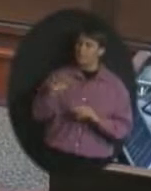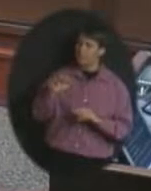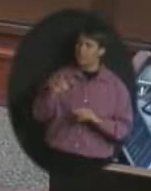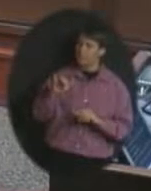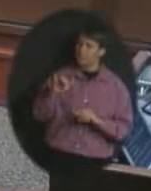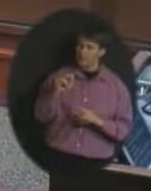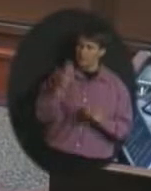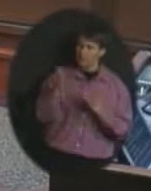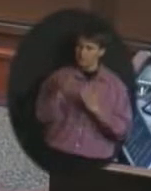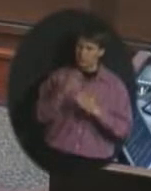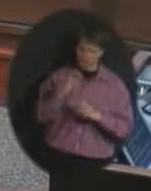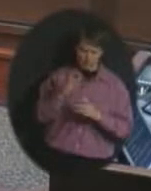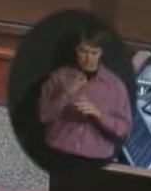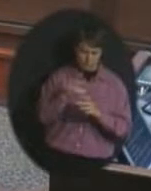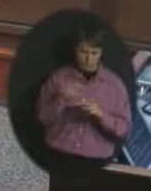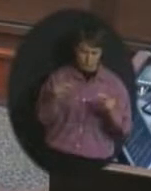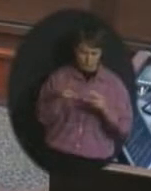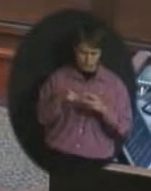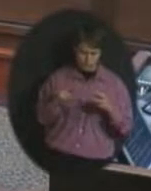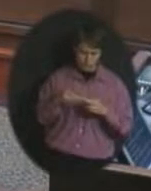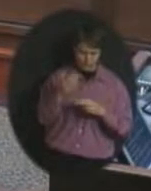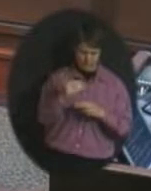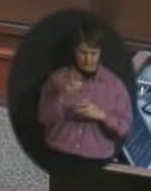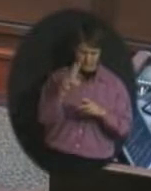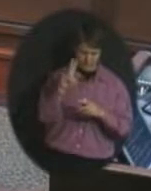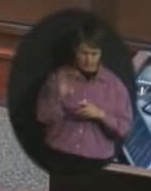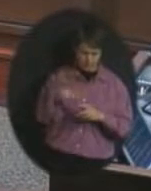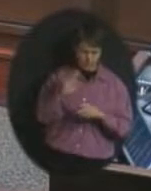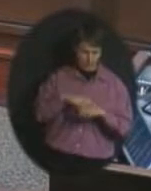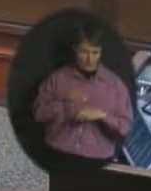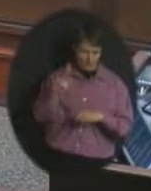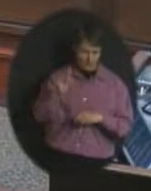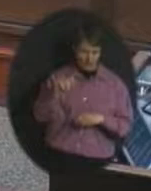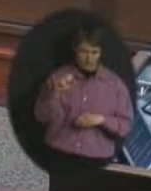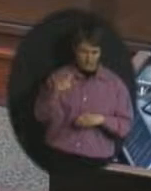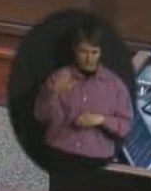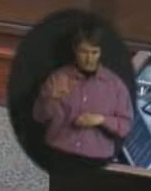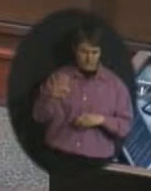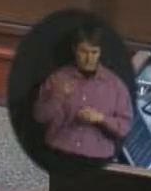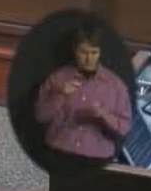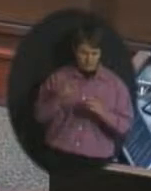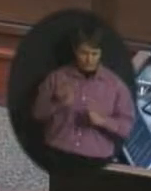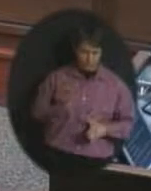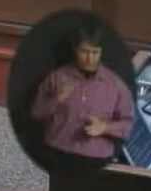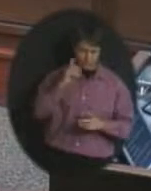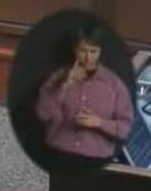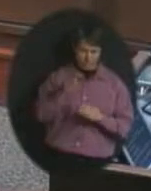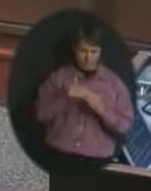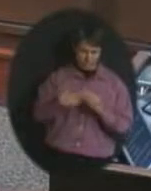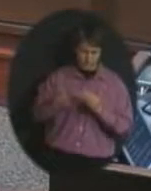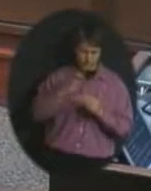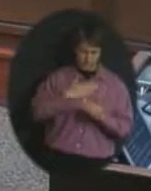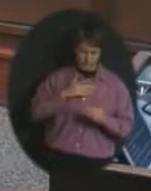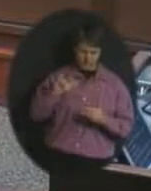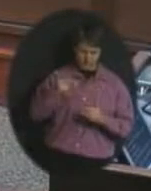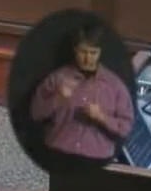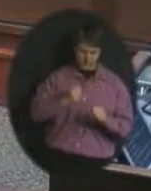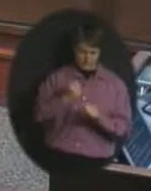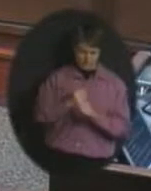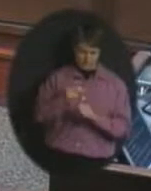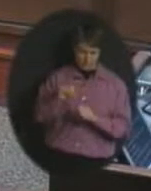Vice President on the Kansas Association of School Boards Board of Directors for the remainder of my 3-year term